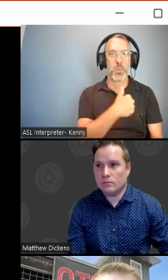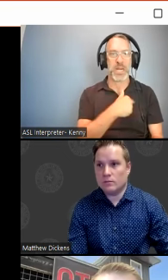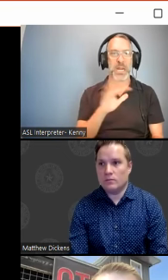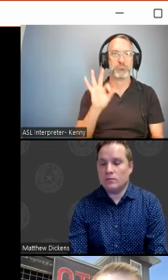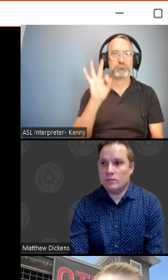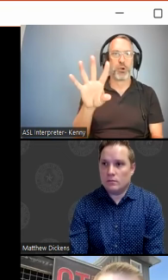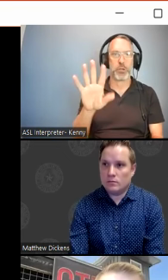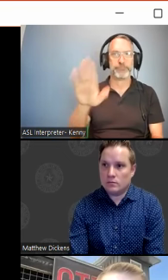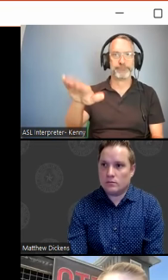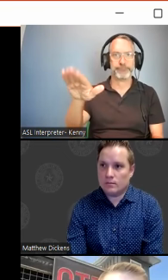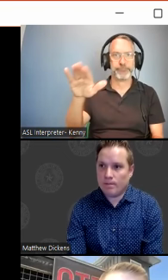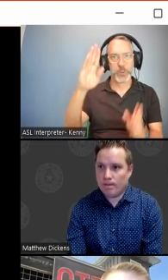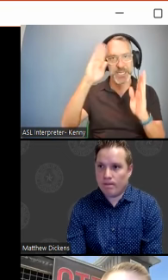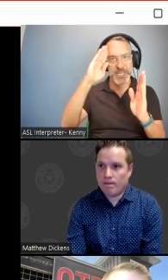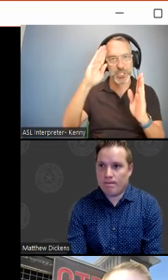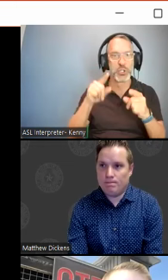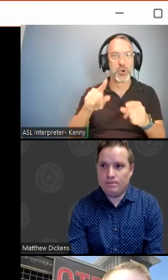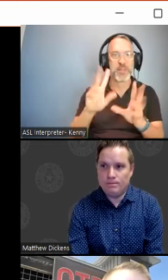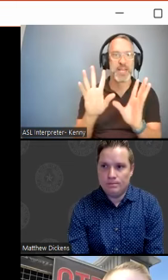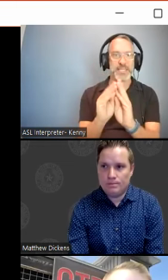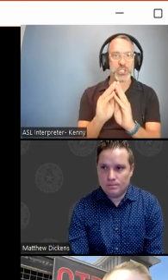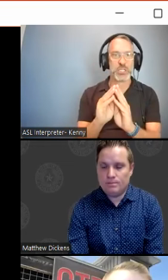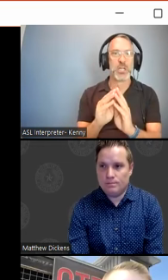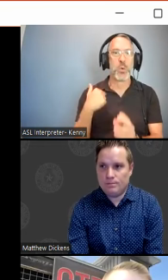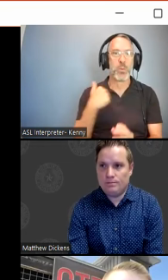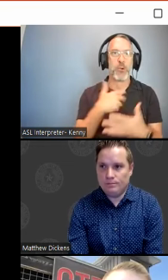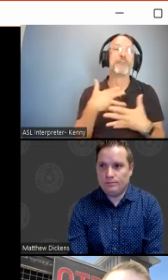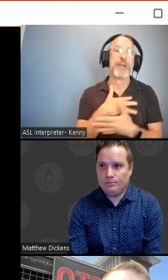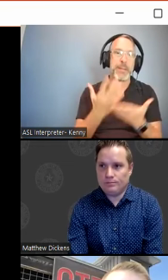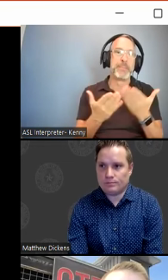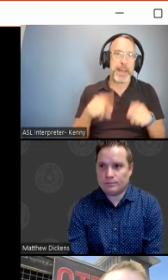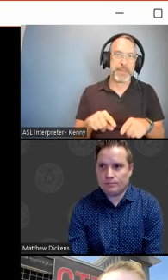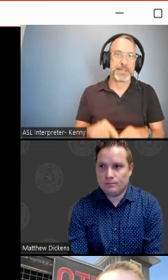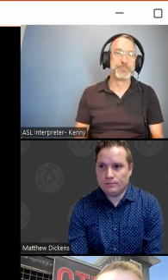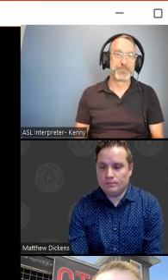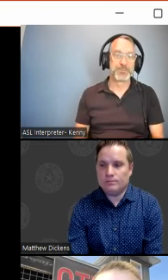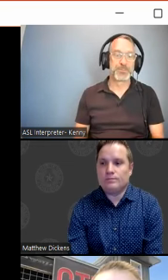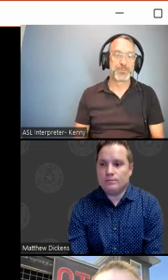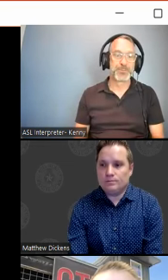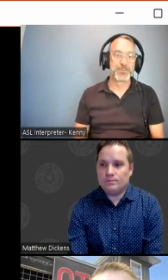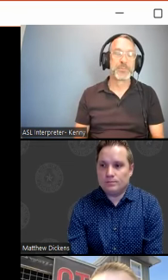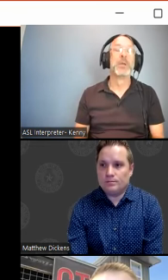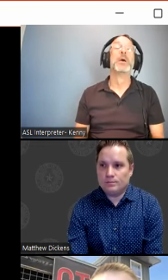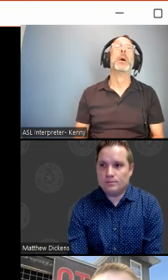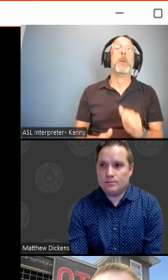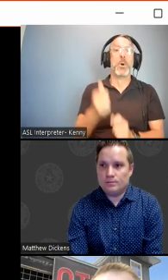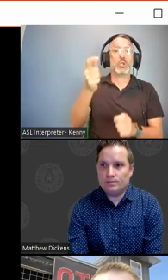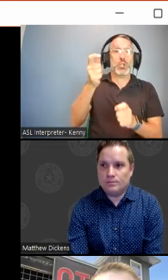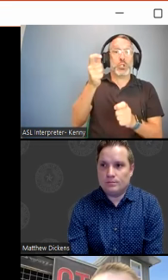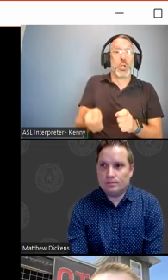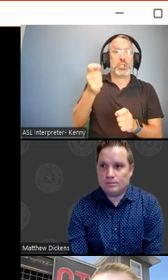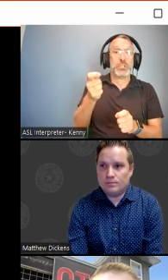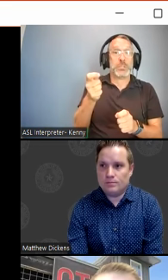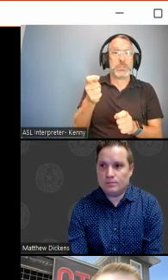attention during the session and that we were afraid might happen, is that most judges